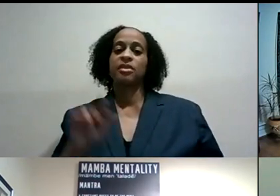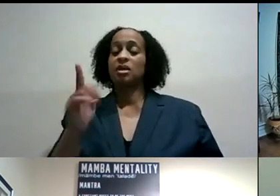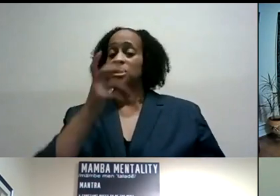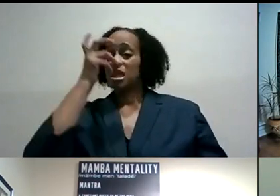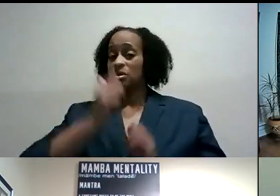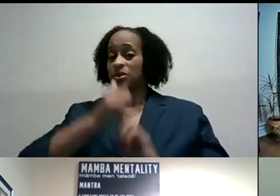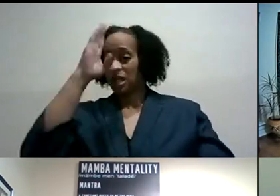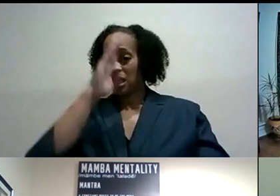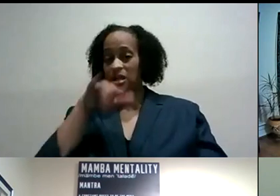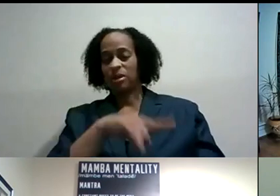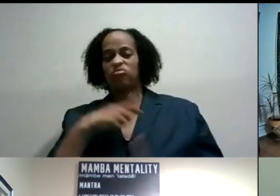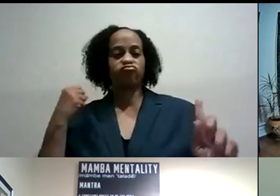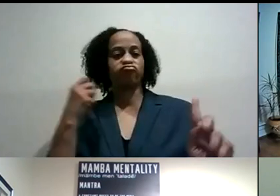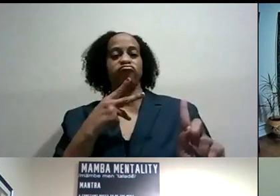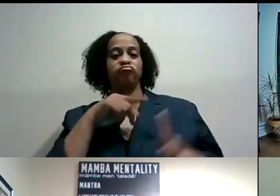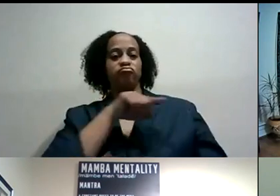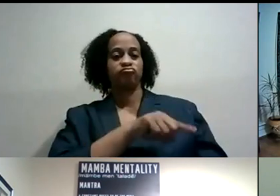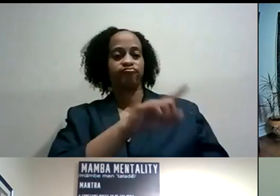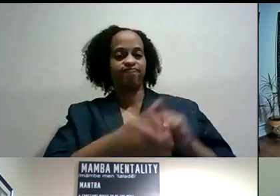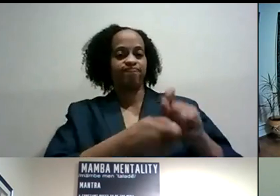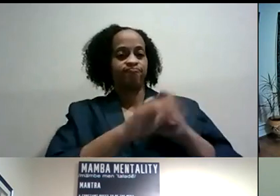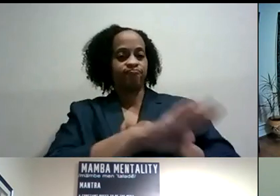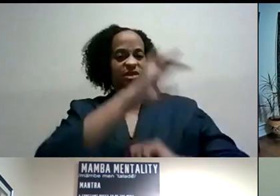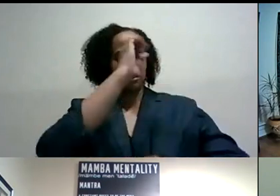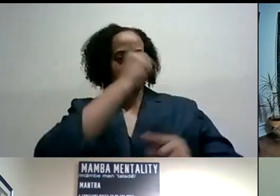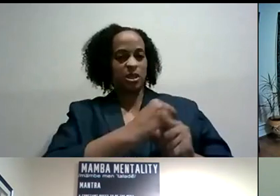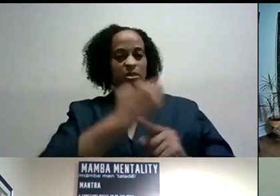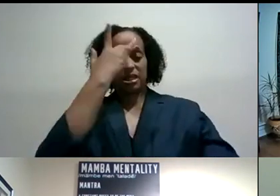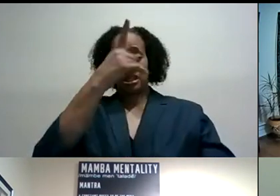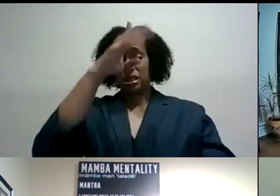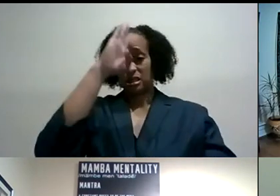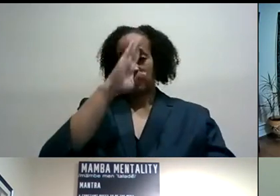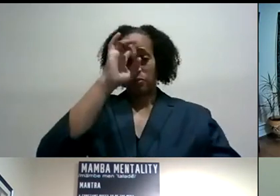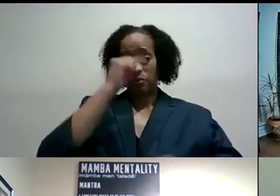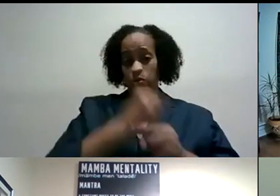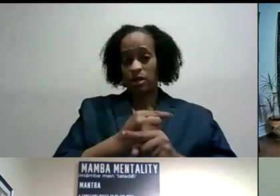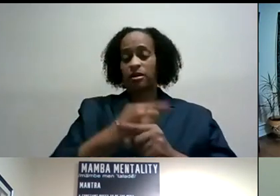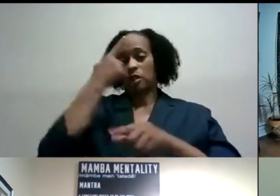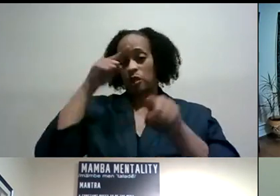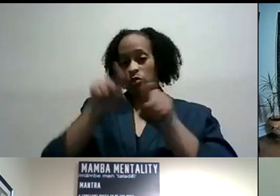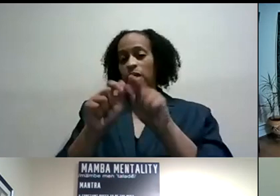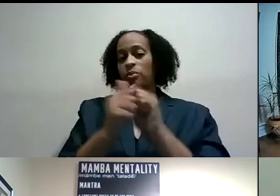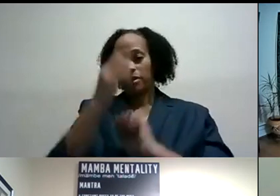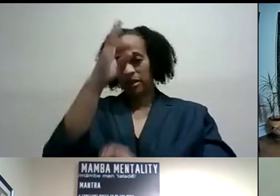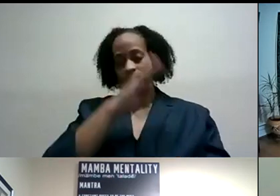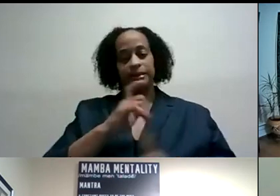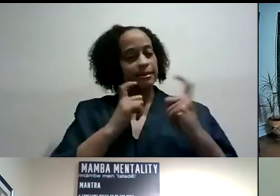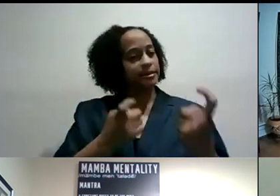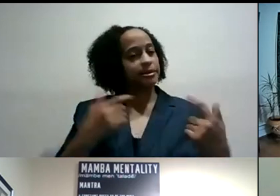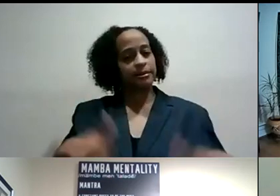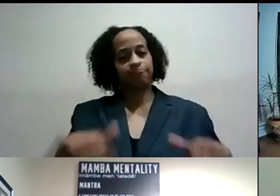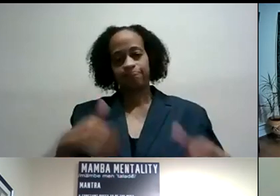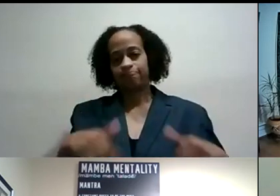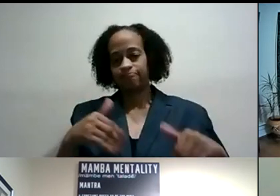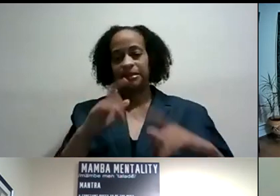but took it out on his brother because his brother sided with God. Yes. Sin, my goodness. Sin crouching at the